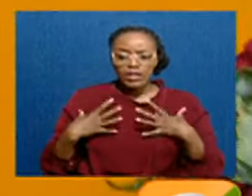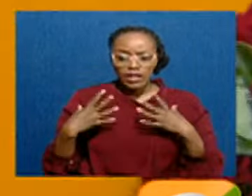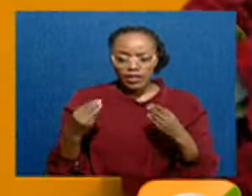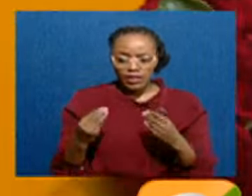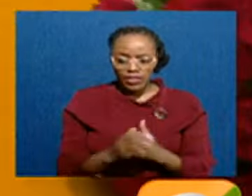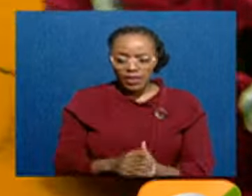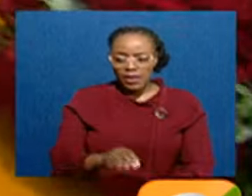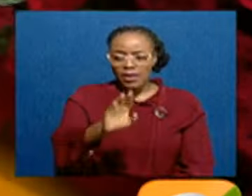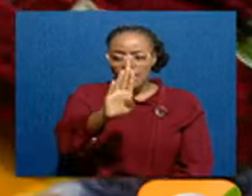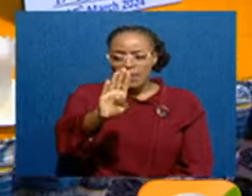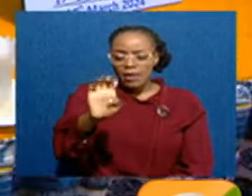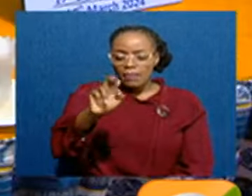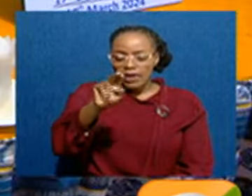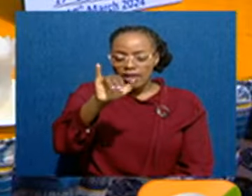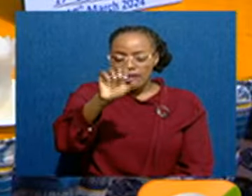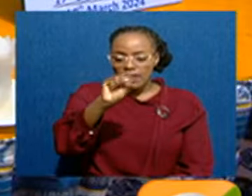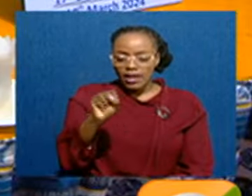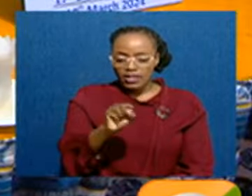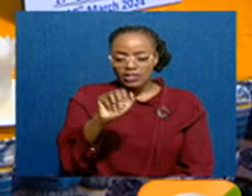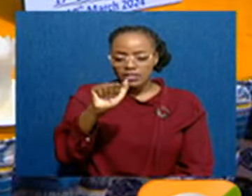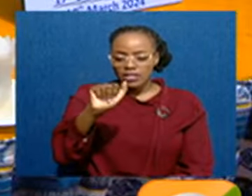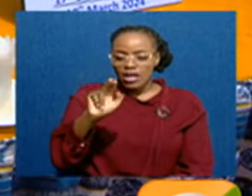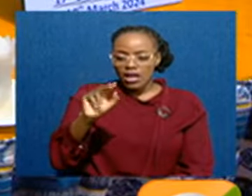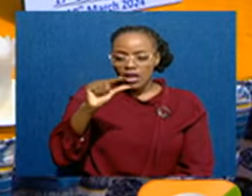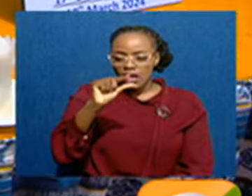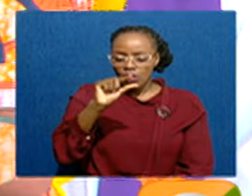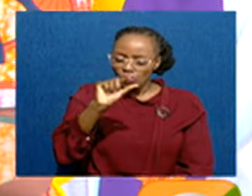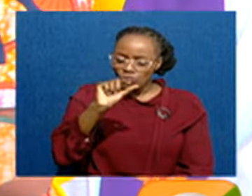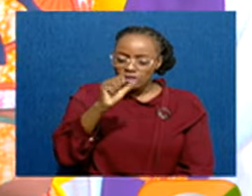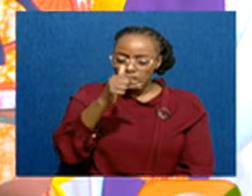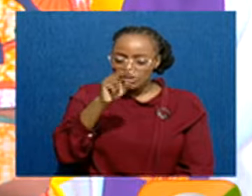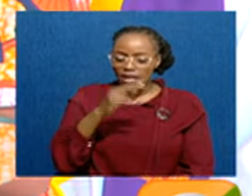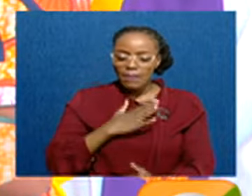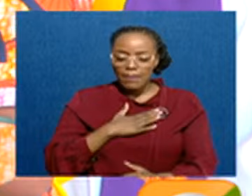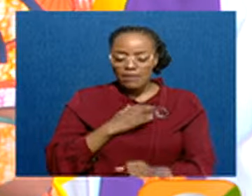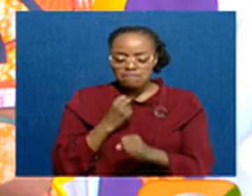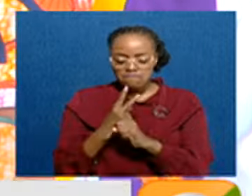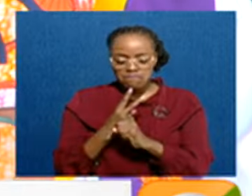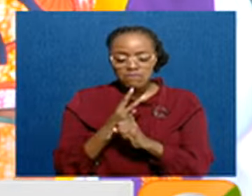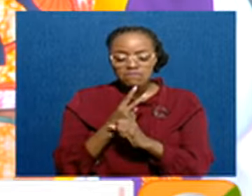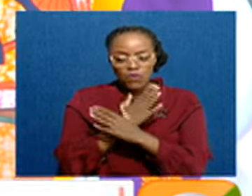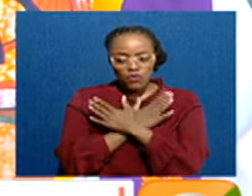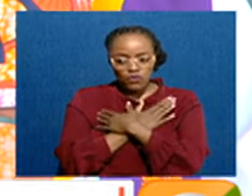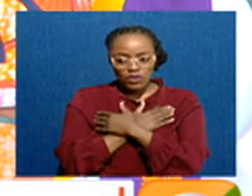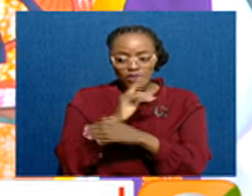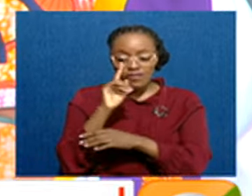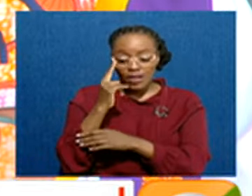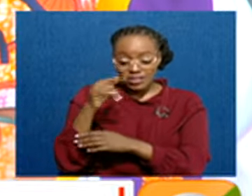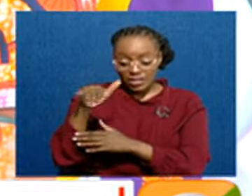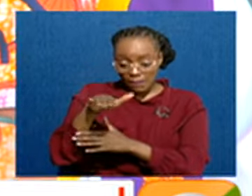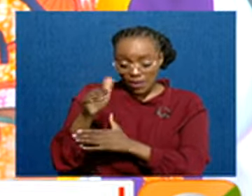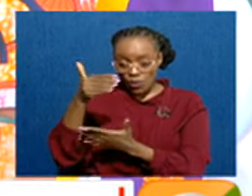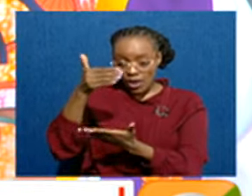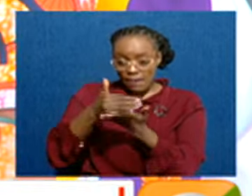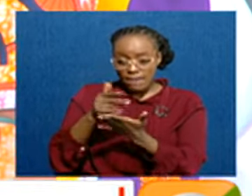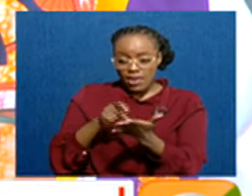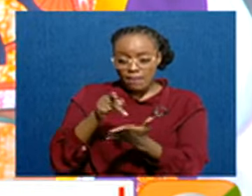Beneas, Austin, they were my best friends. At our first stop, I